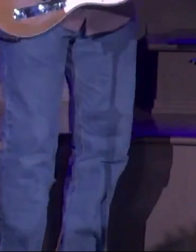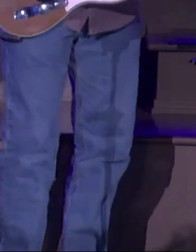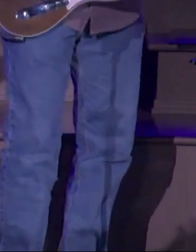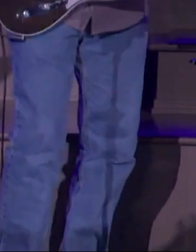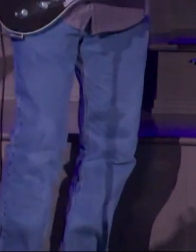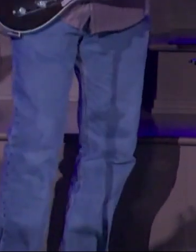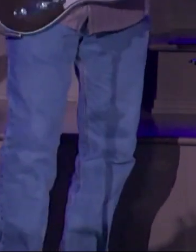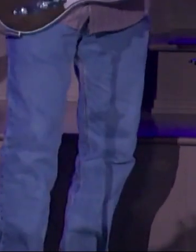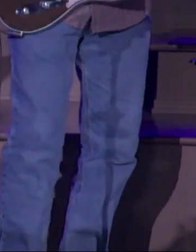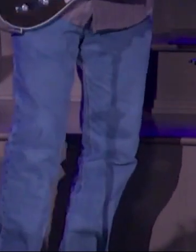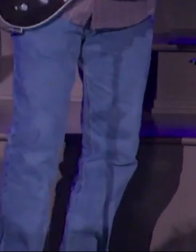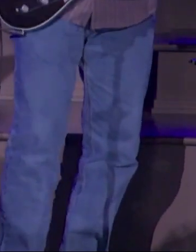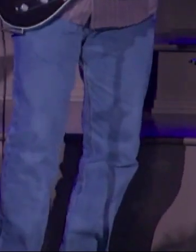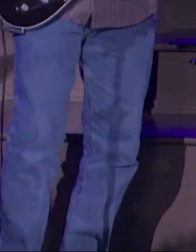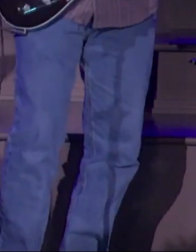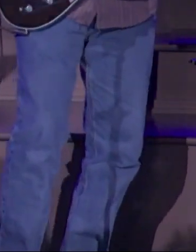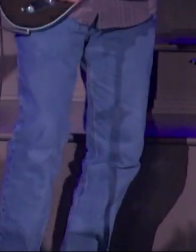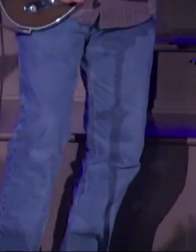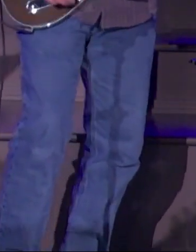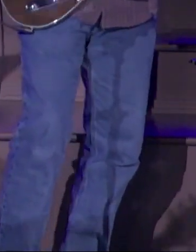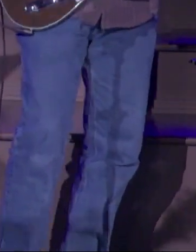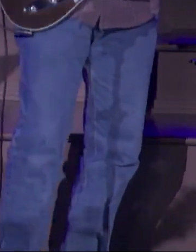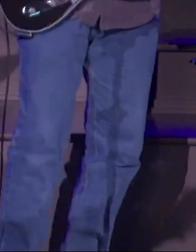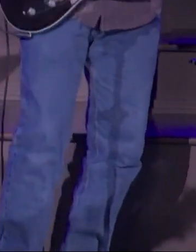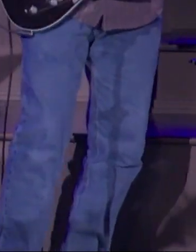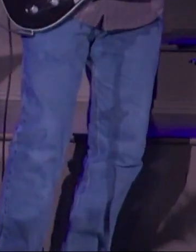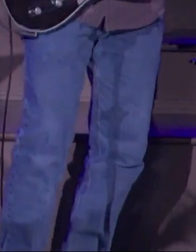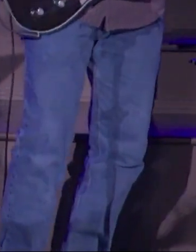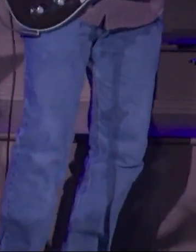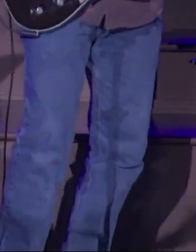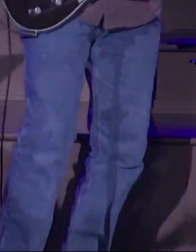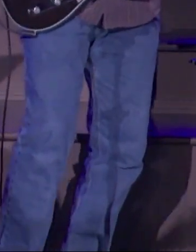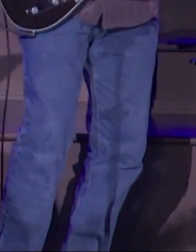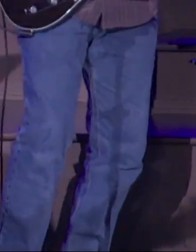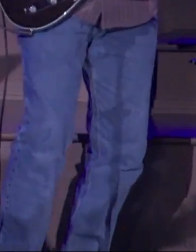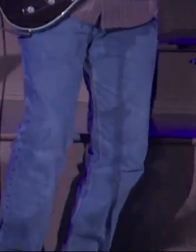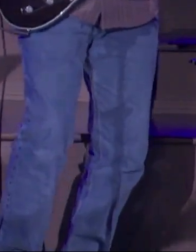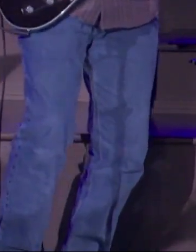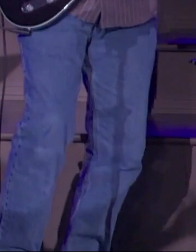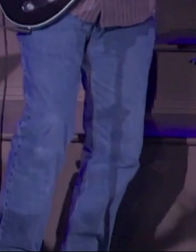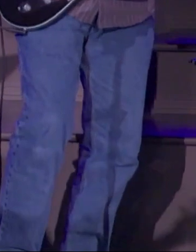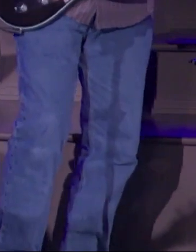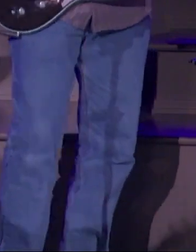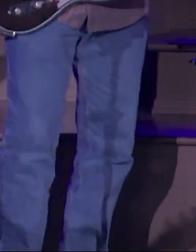There's joy in the house of the Lord. There's joy in the house of the Lord.